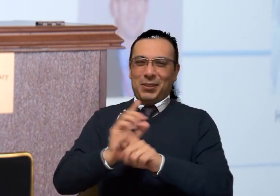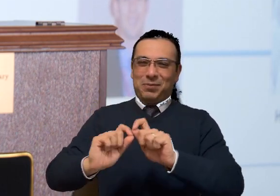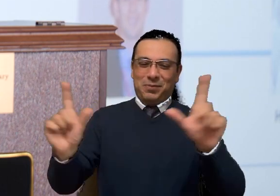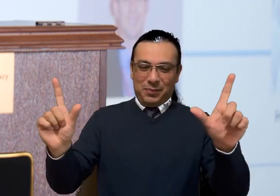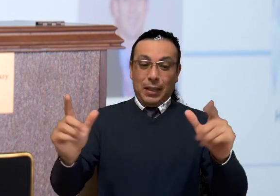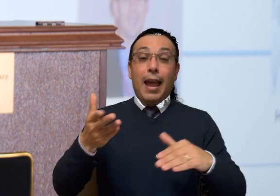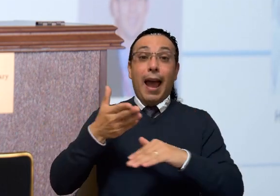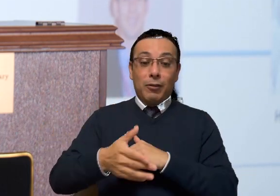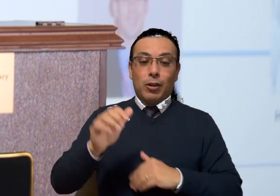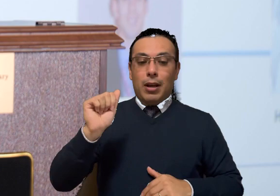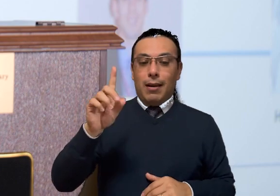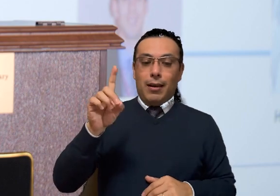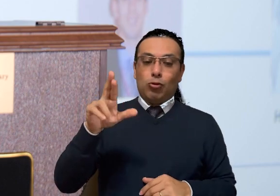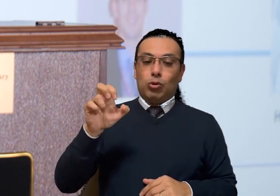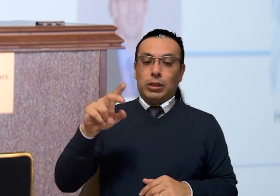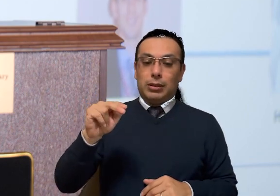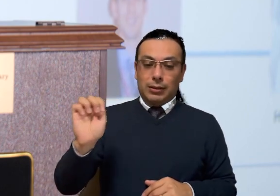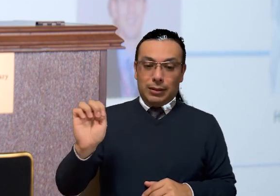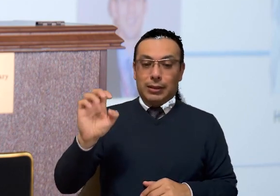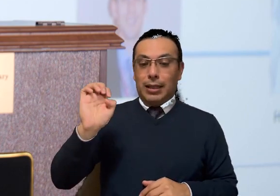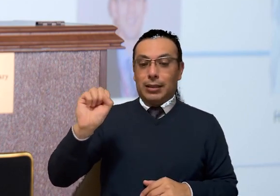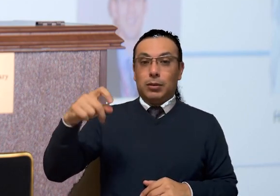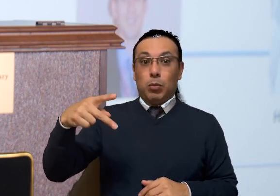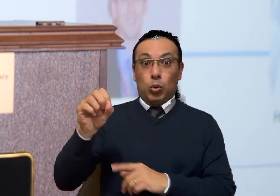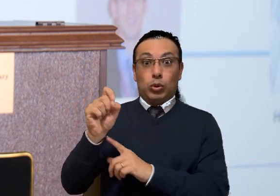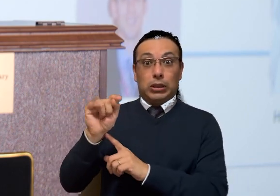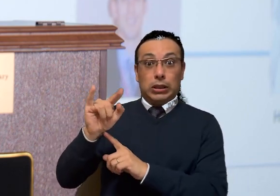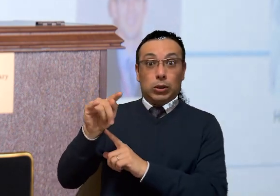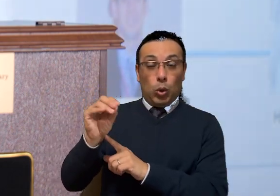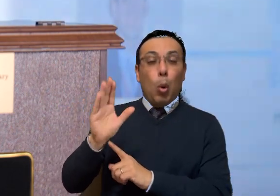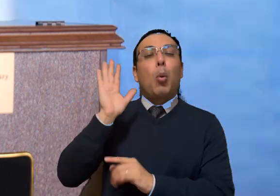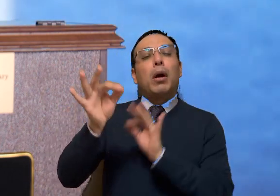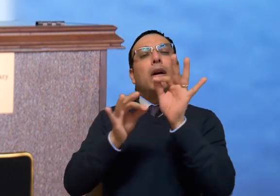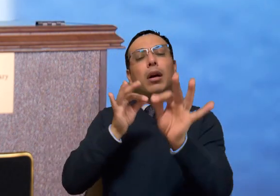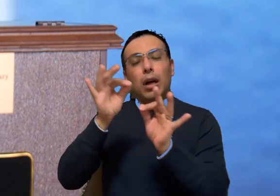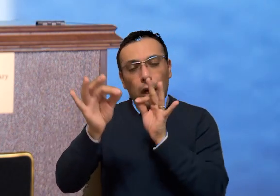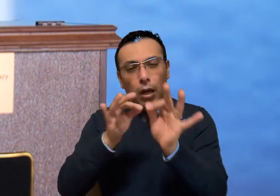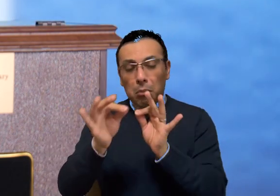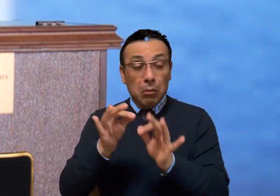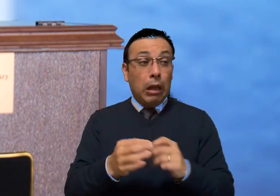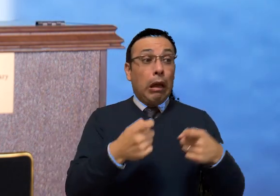bit about the transition to offshore wind for Long Island.